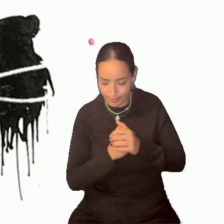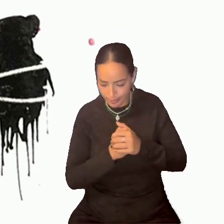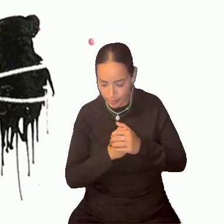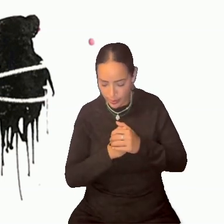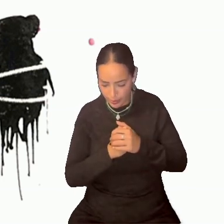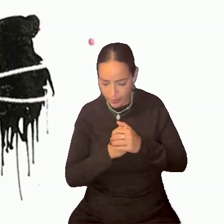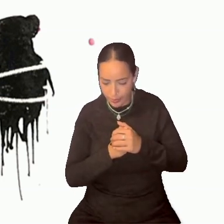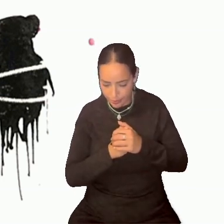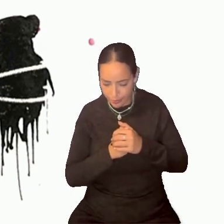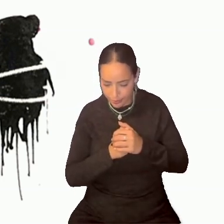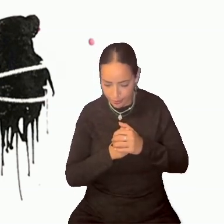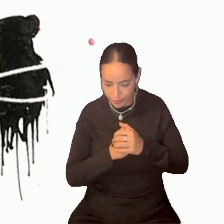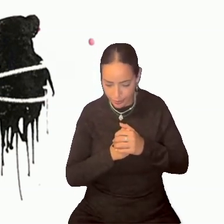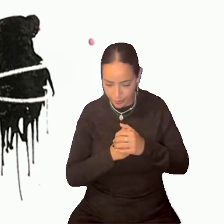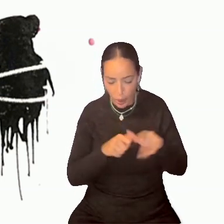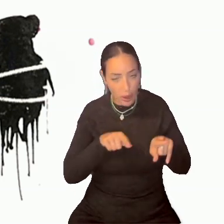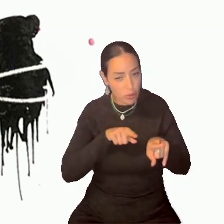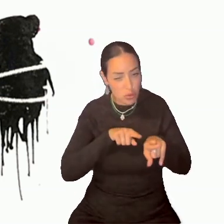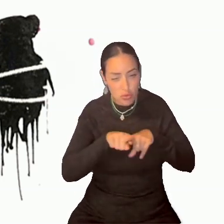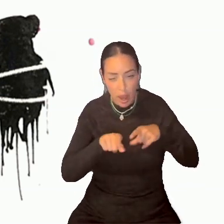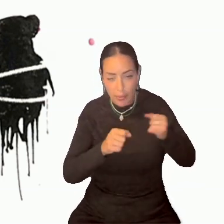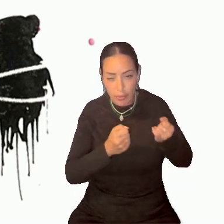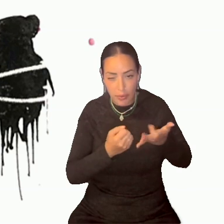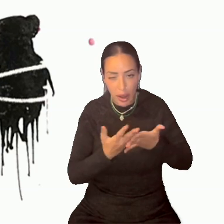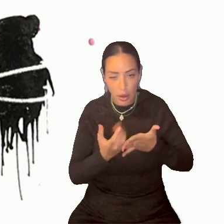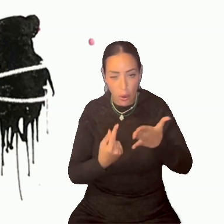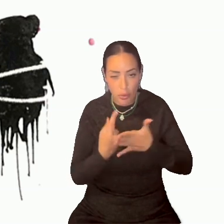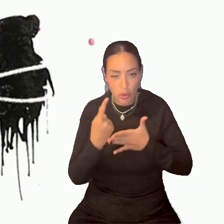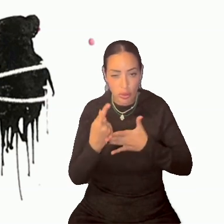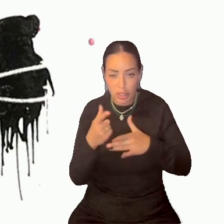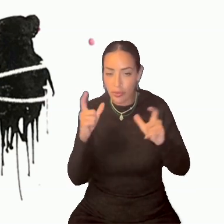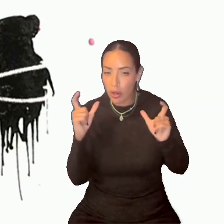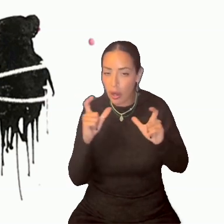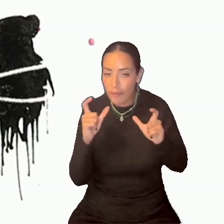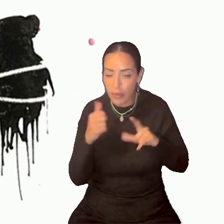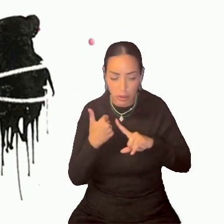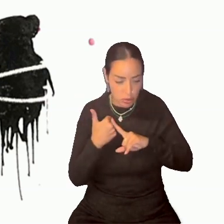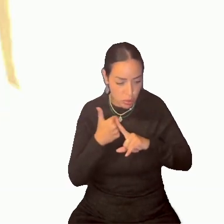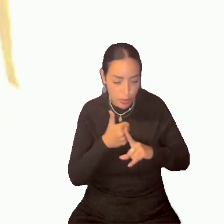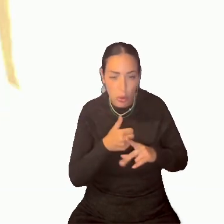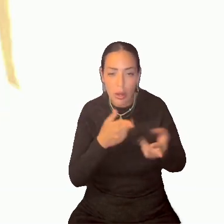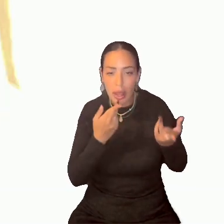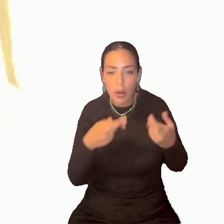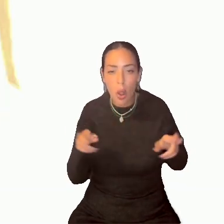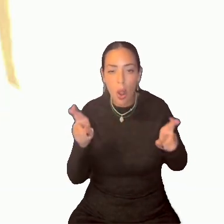however possible, provide opportunities for comfort, support and hope.